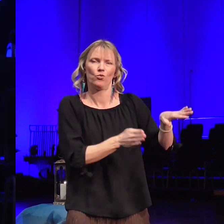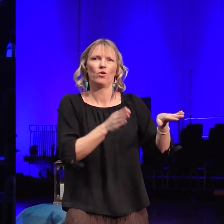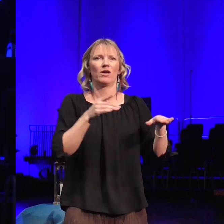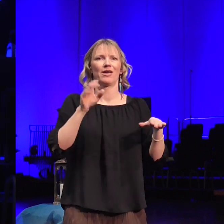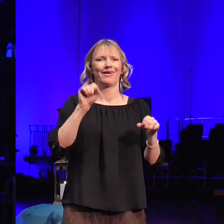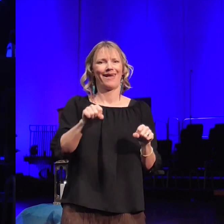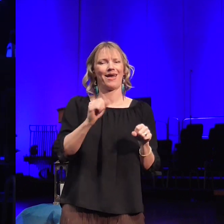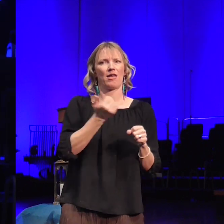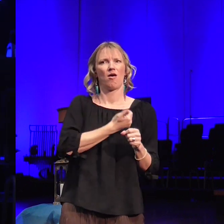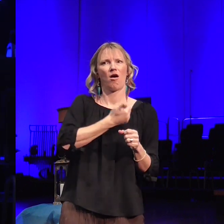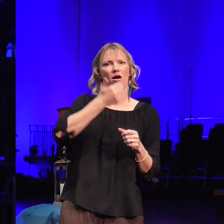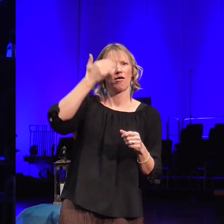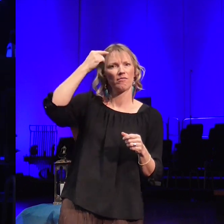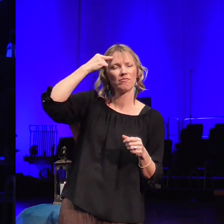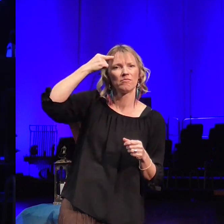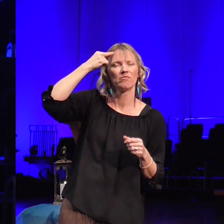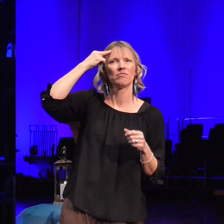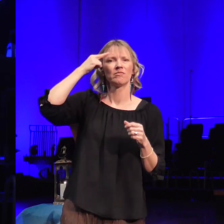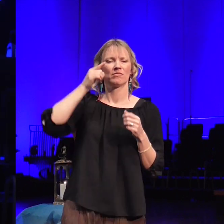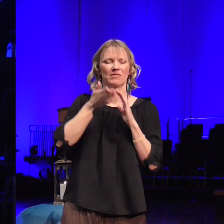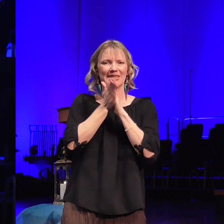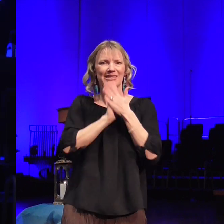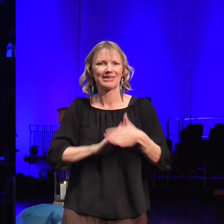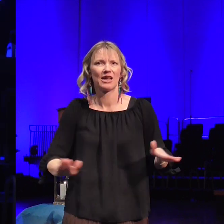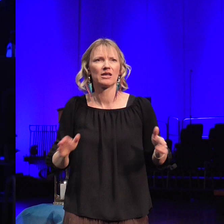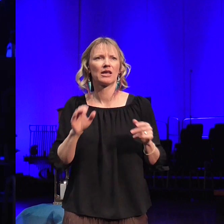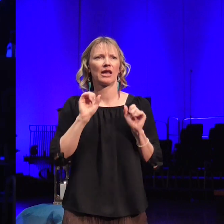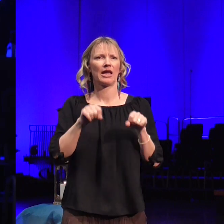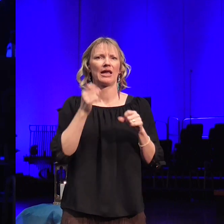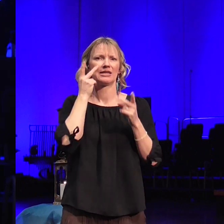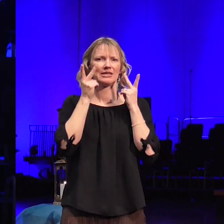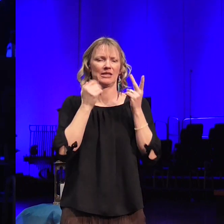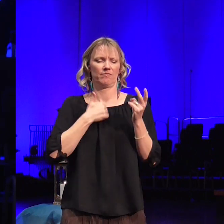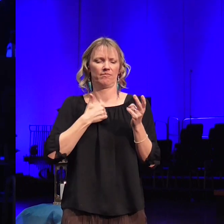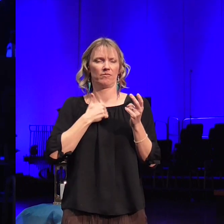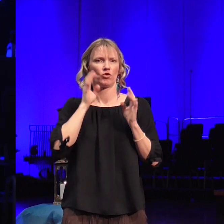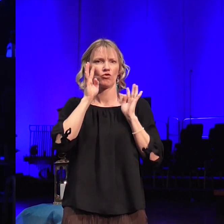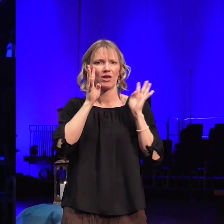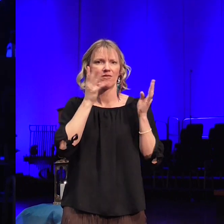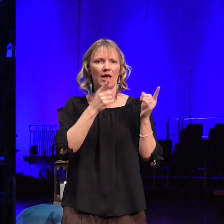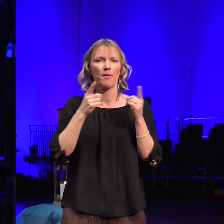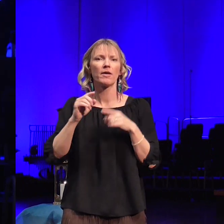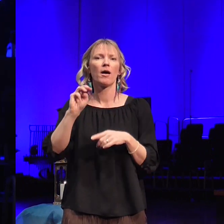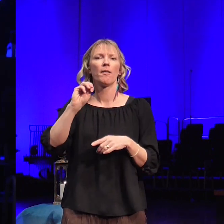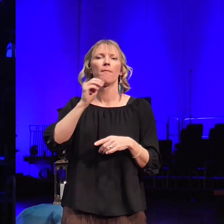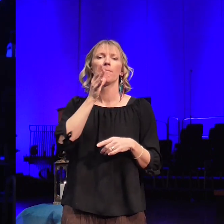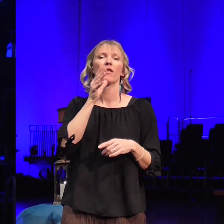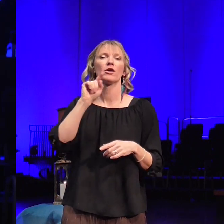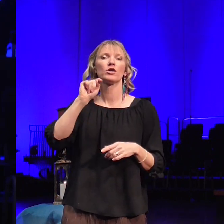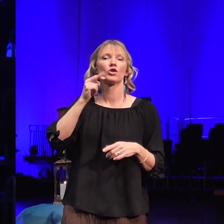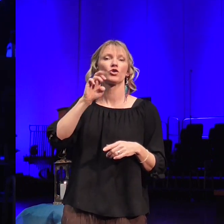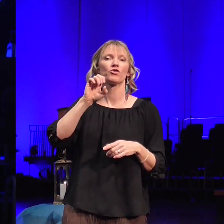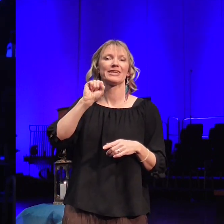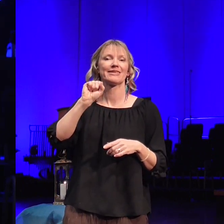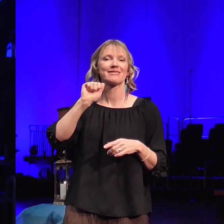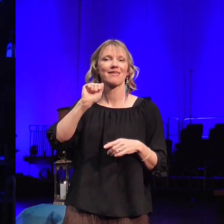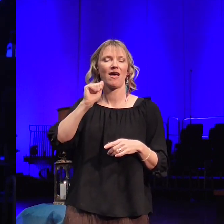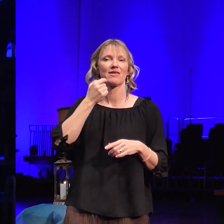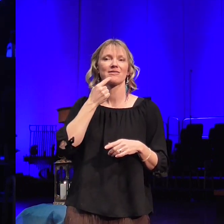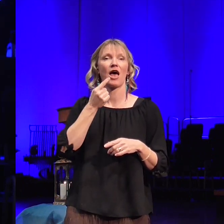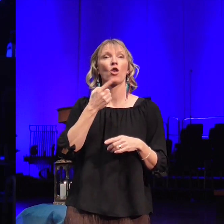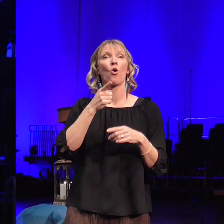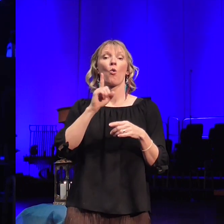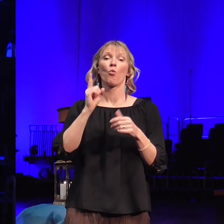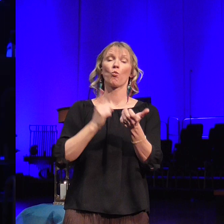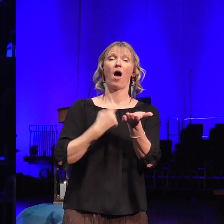ourselves and to see all of the creativity in us that can come forward. I love something Mother Teresa said. She said, just once let